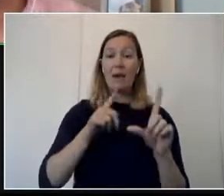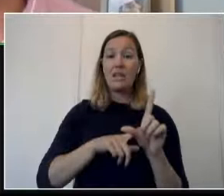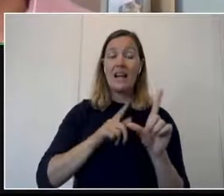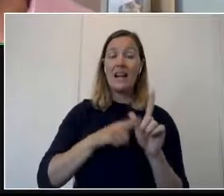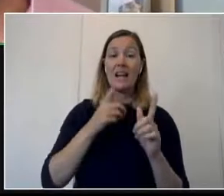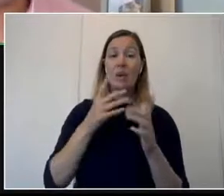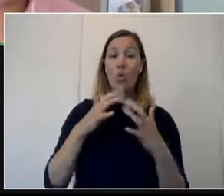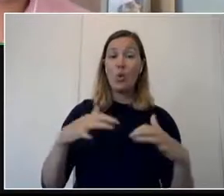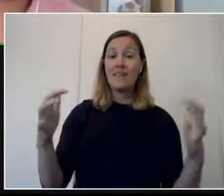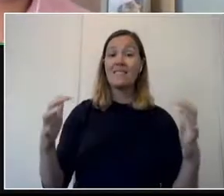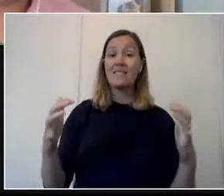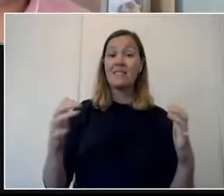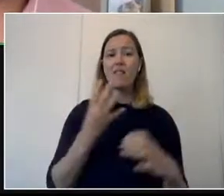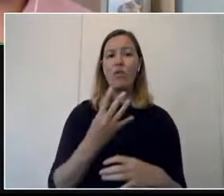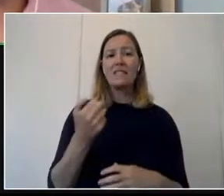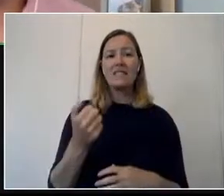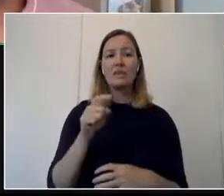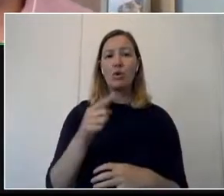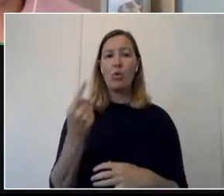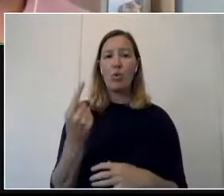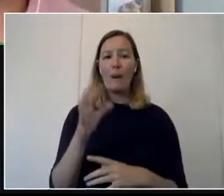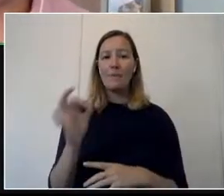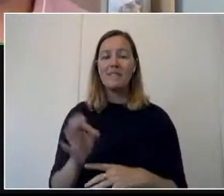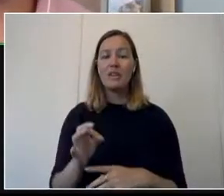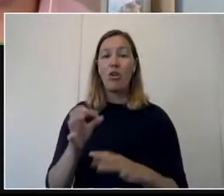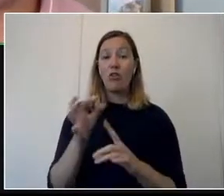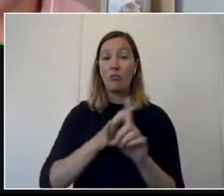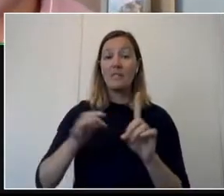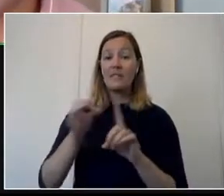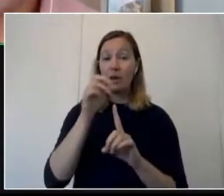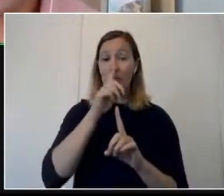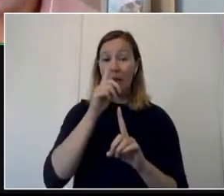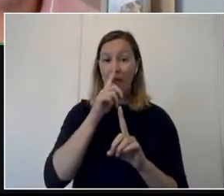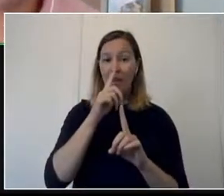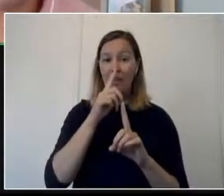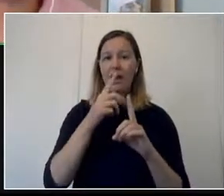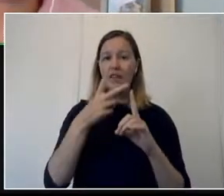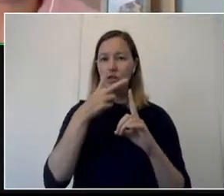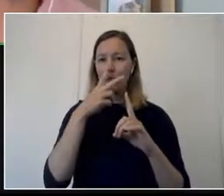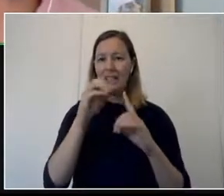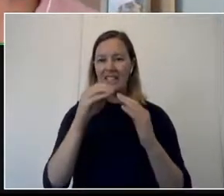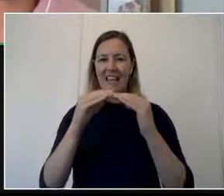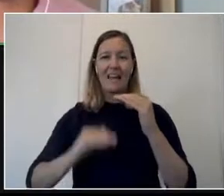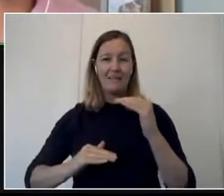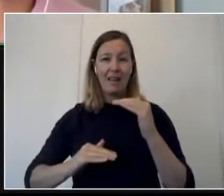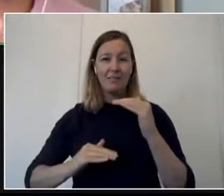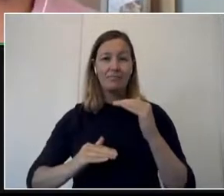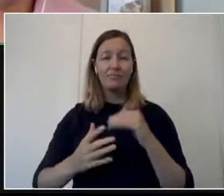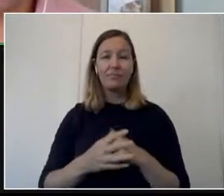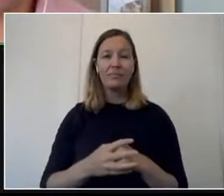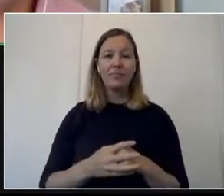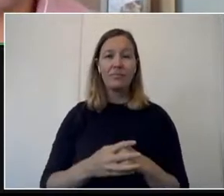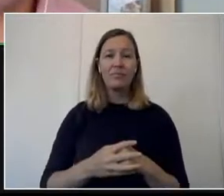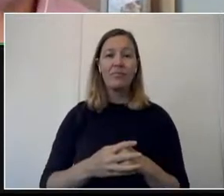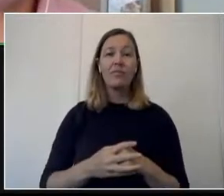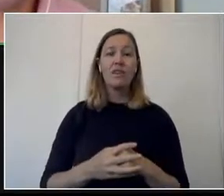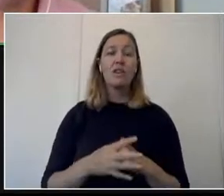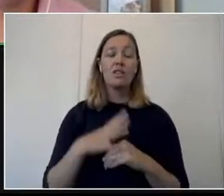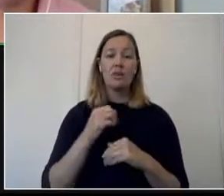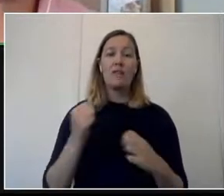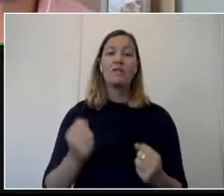know, 46.1% of Pacific people are under the age of 20. And we have really strong